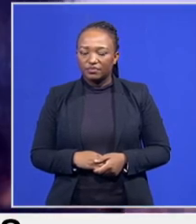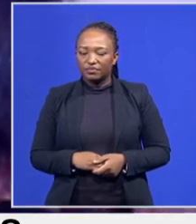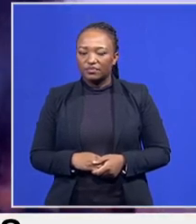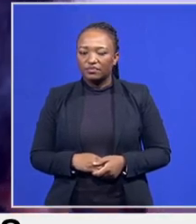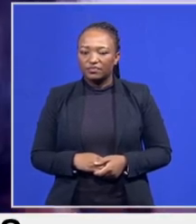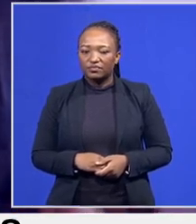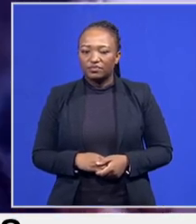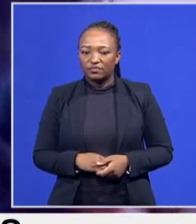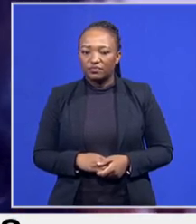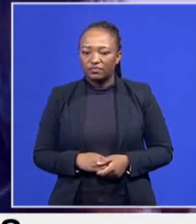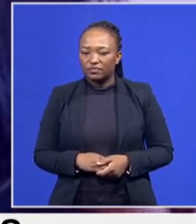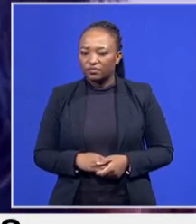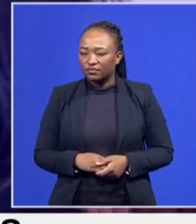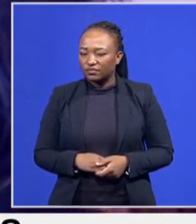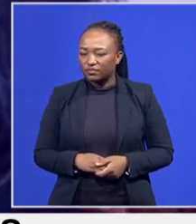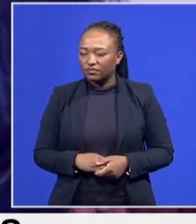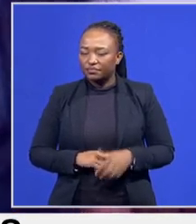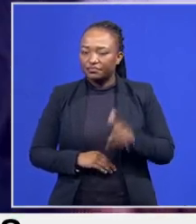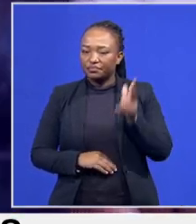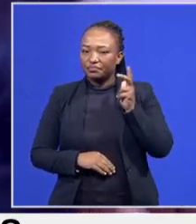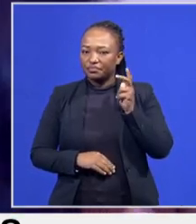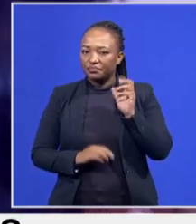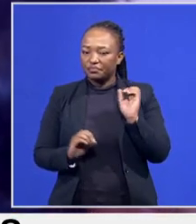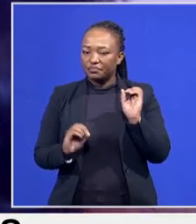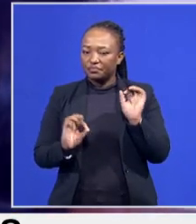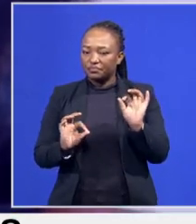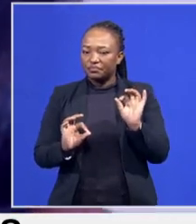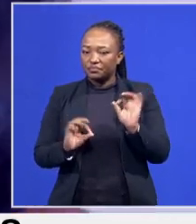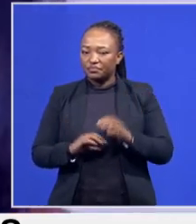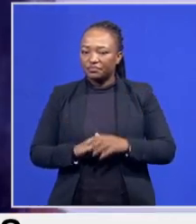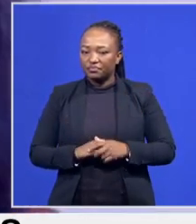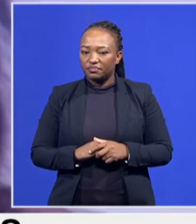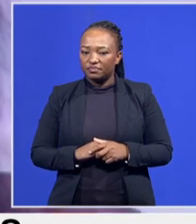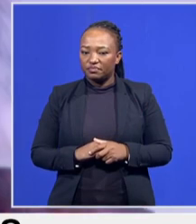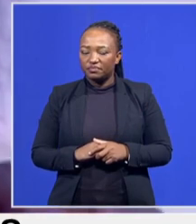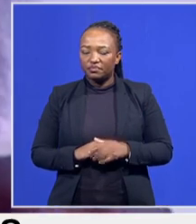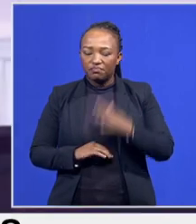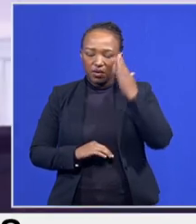I know how much you loved me. I know how much you loved us.